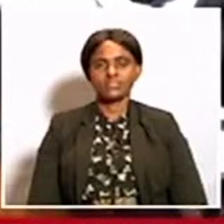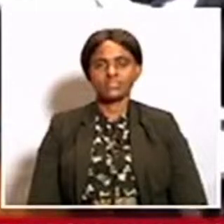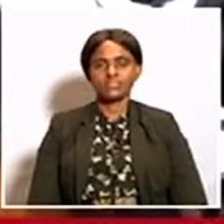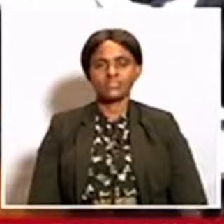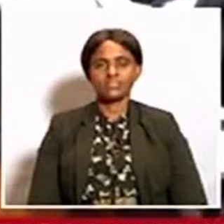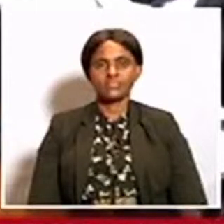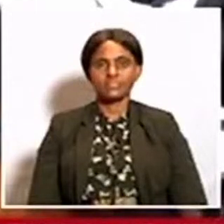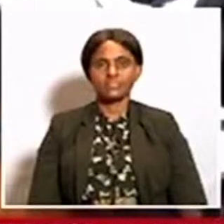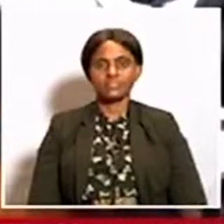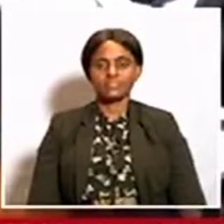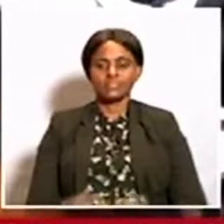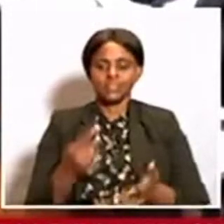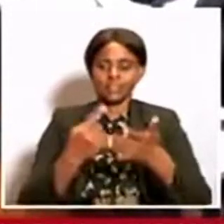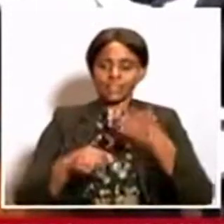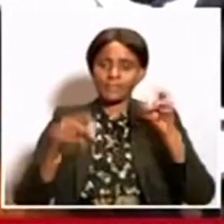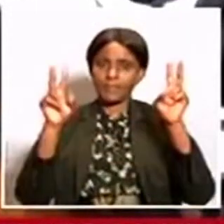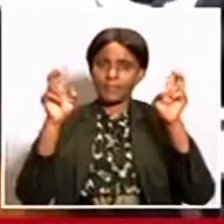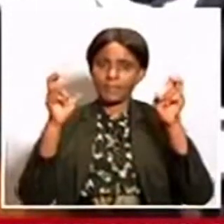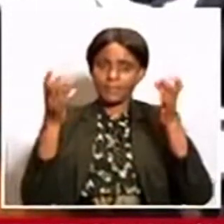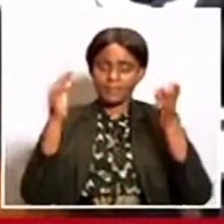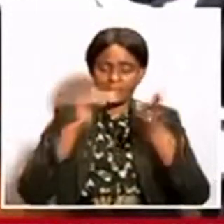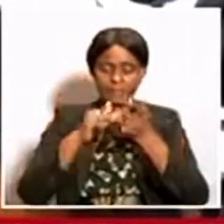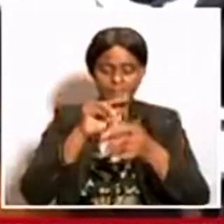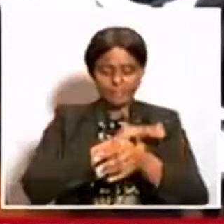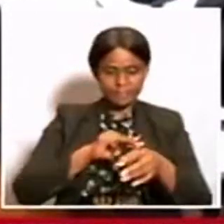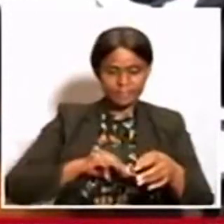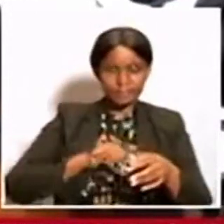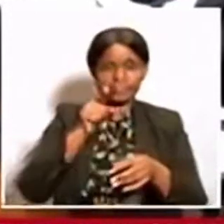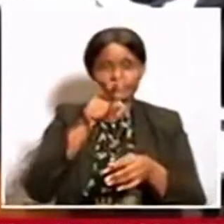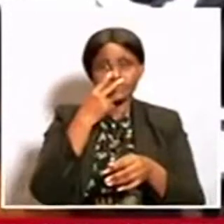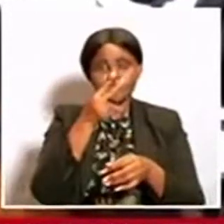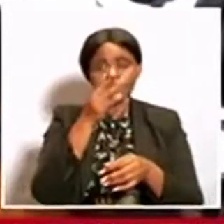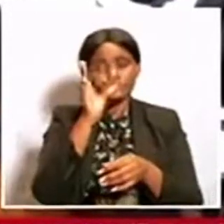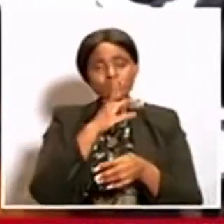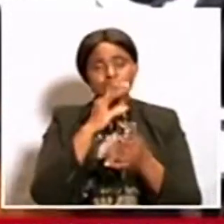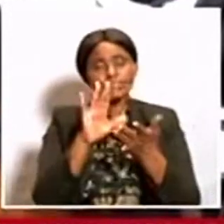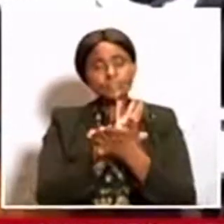What's the heading again? Members, you have seen the document?